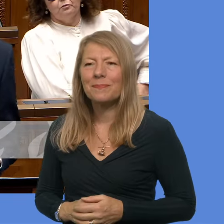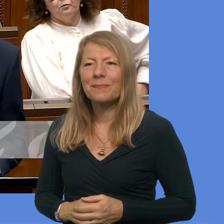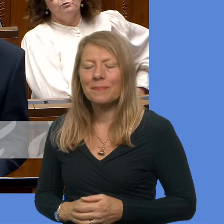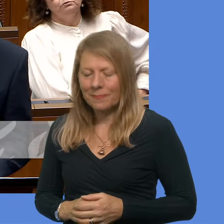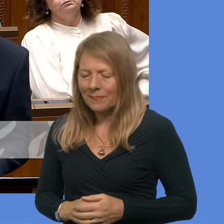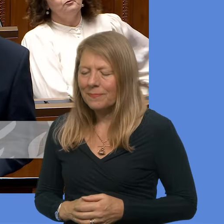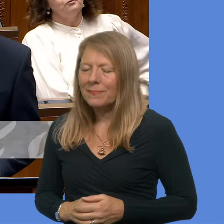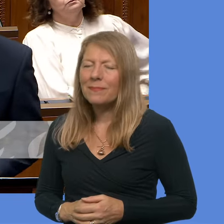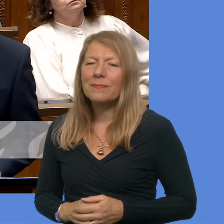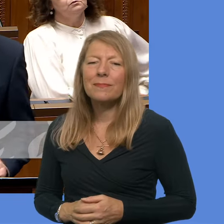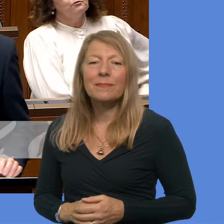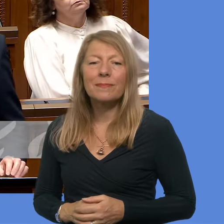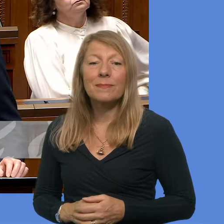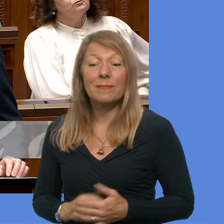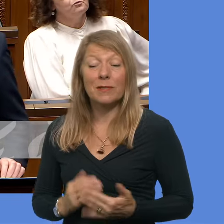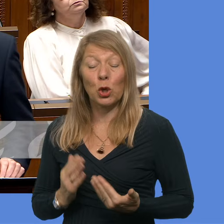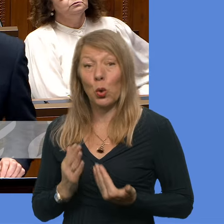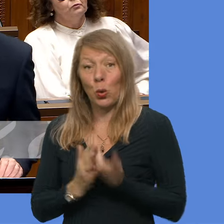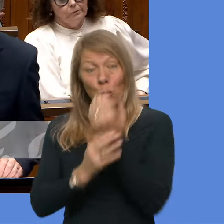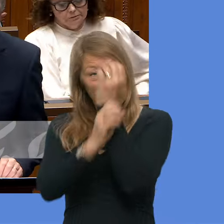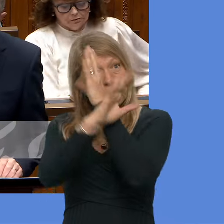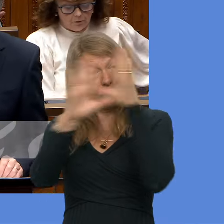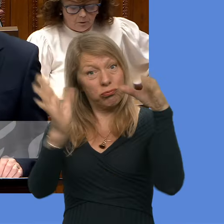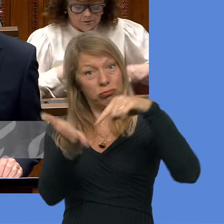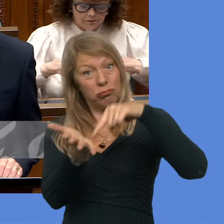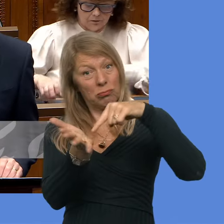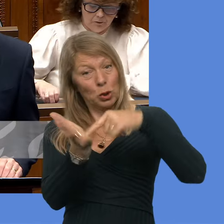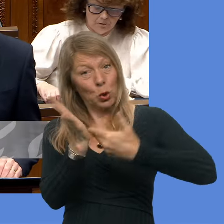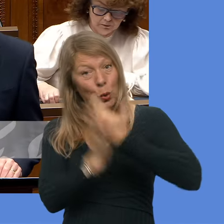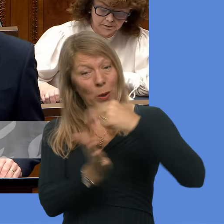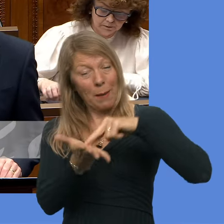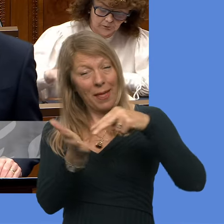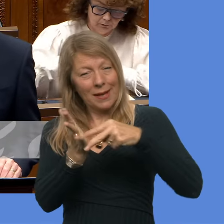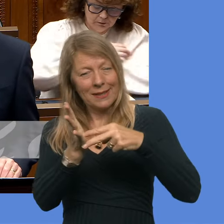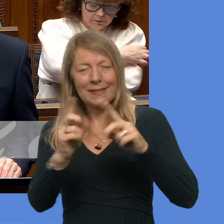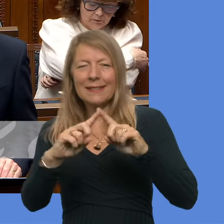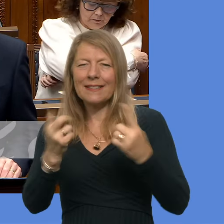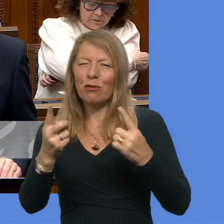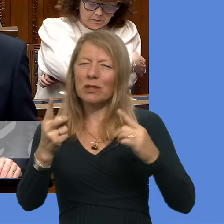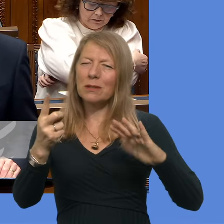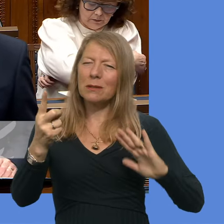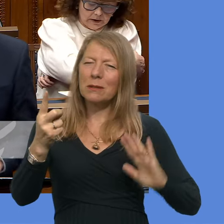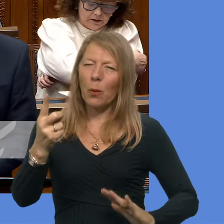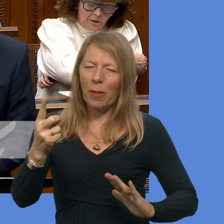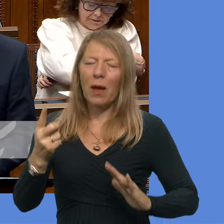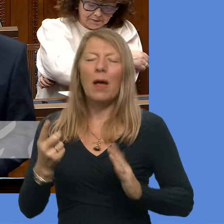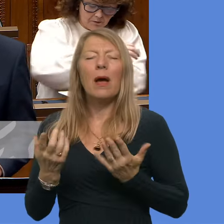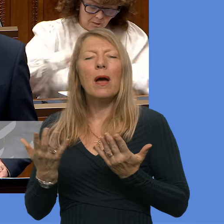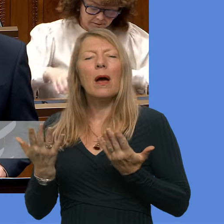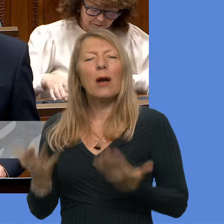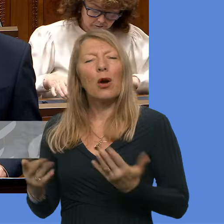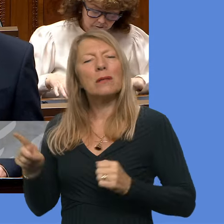The proposed scheme will have similarities to the RESS scheme, RESS, in the south, and the current contract for difference scheme in